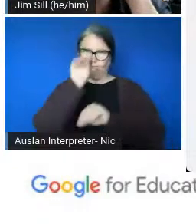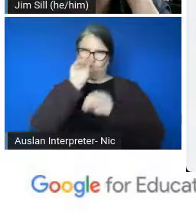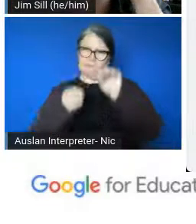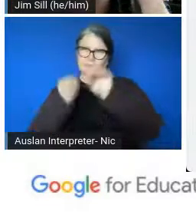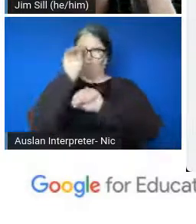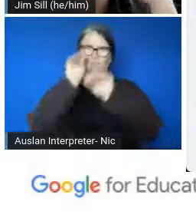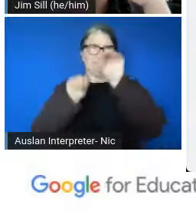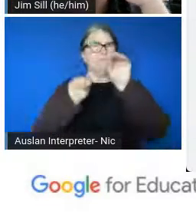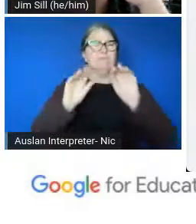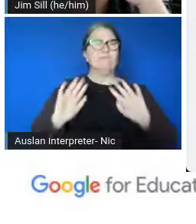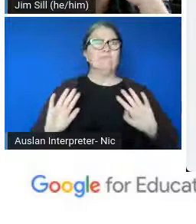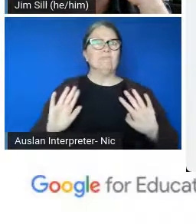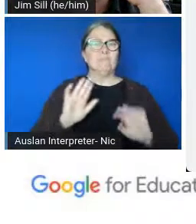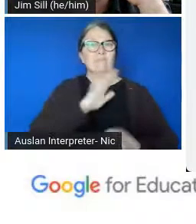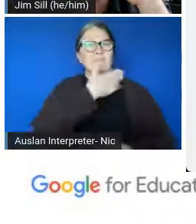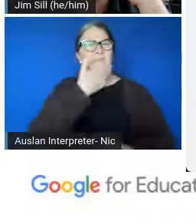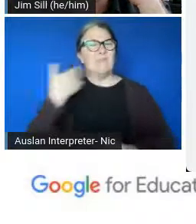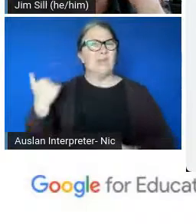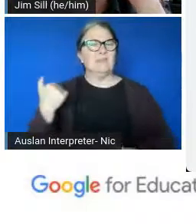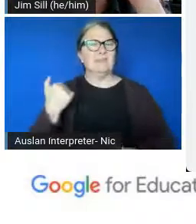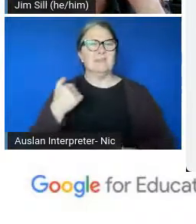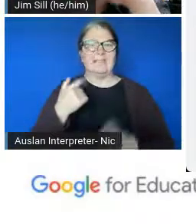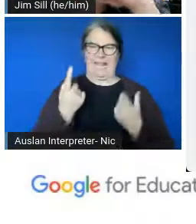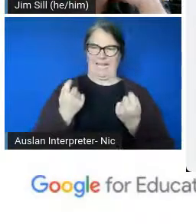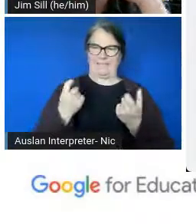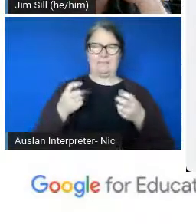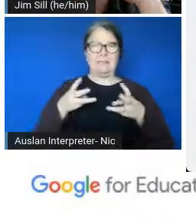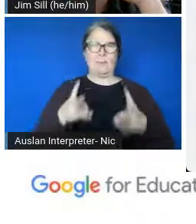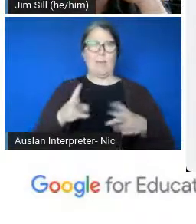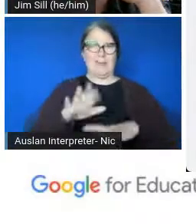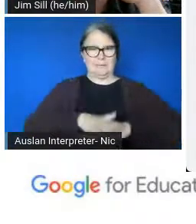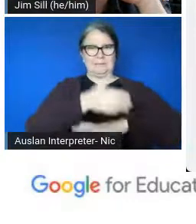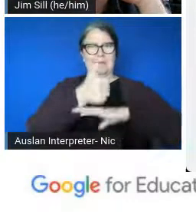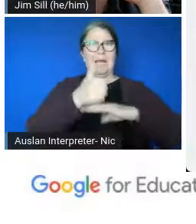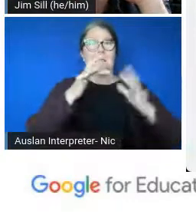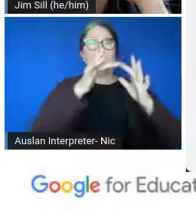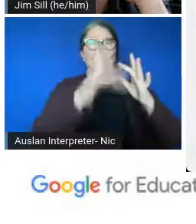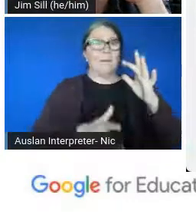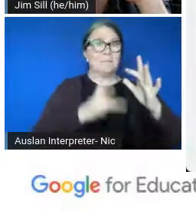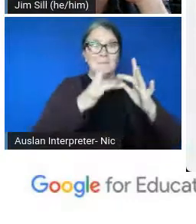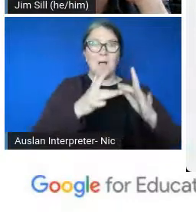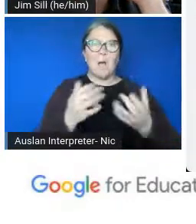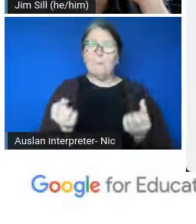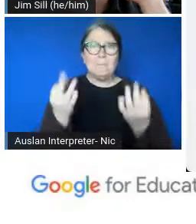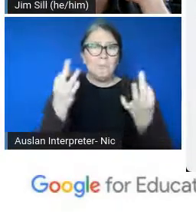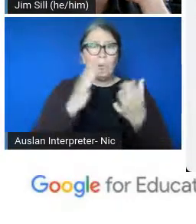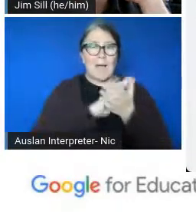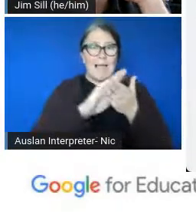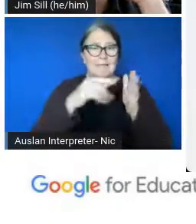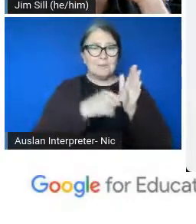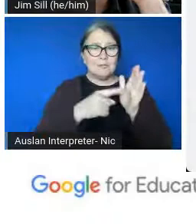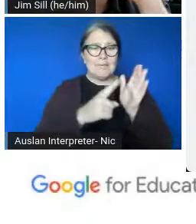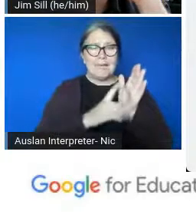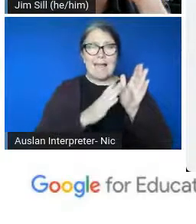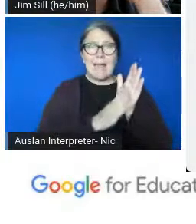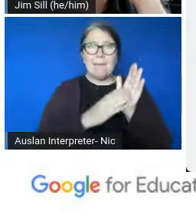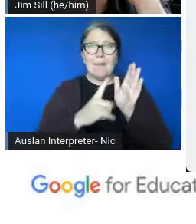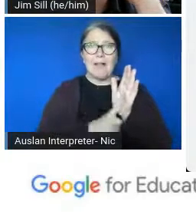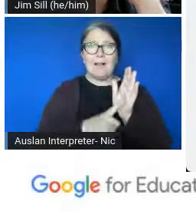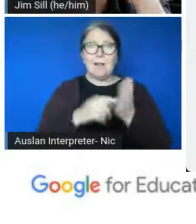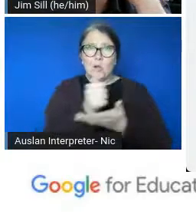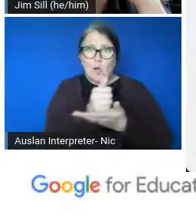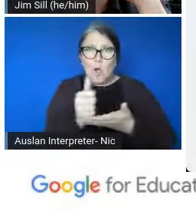It's a really nice way of setting up a website. You don't need HTML code. You don't need to know